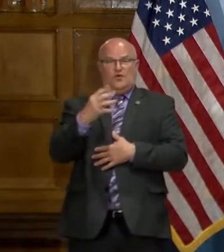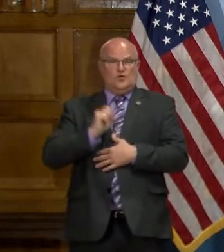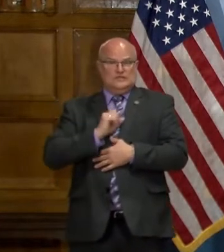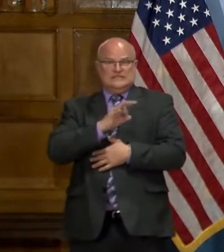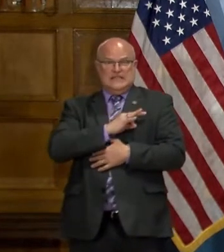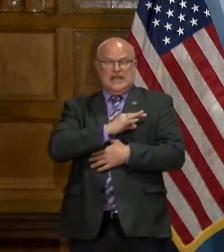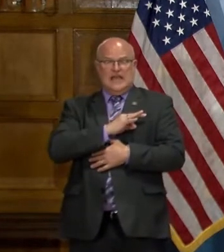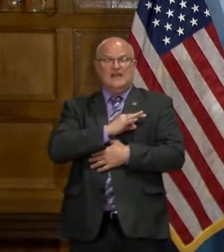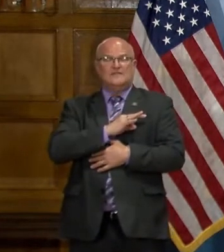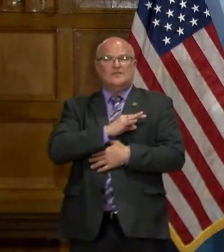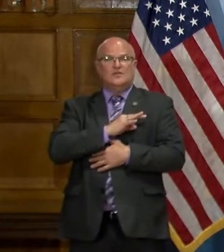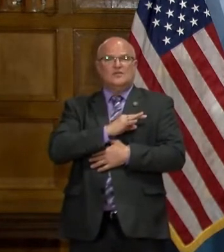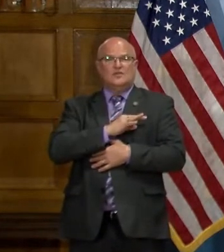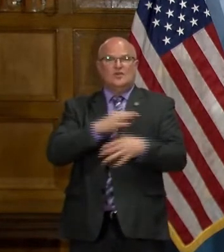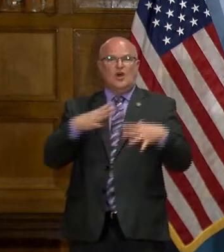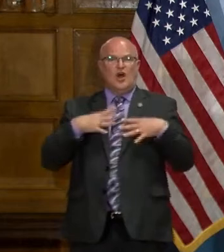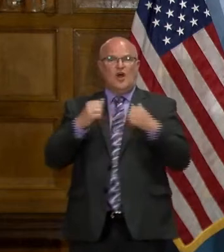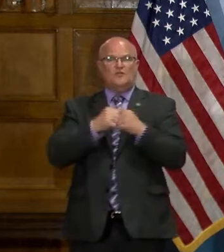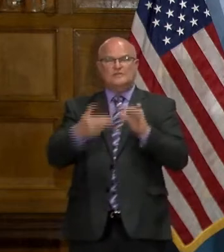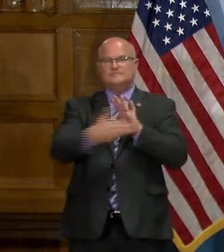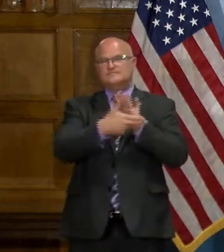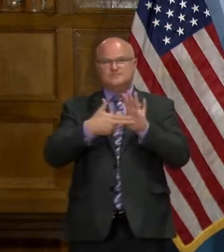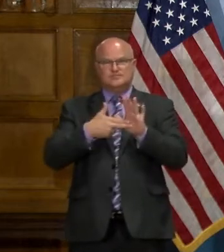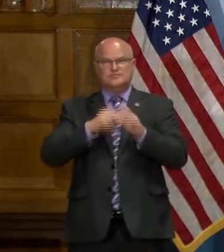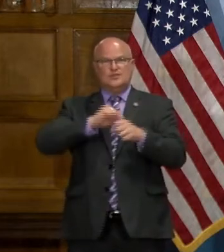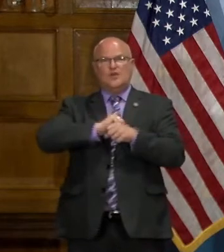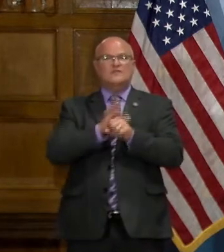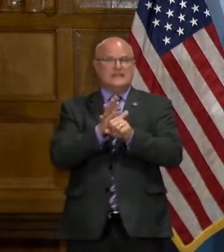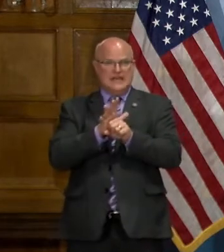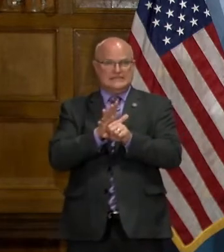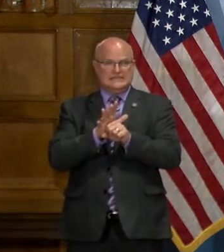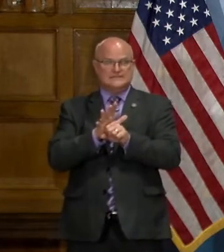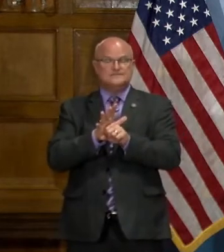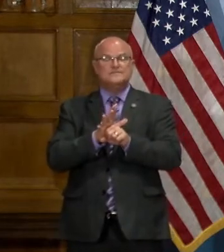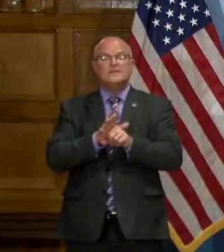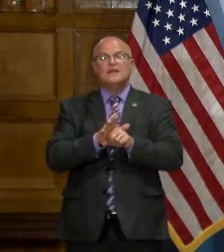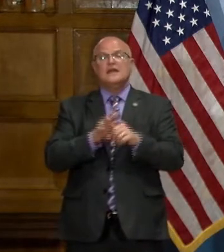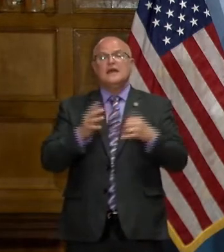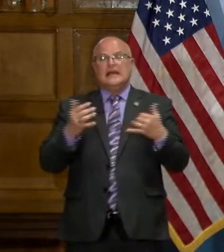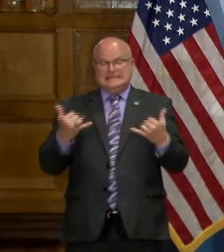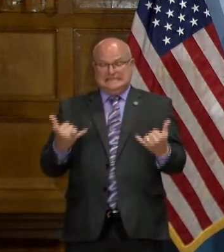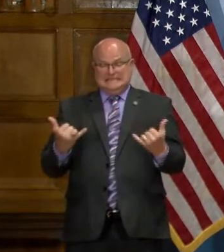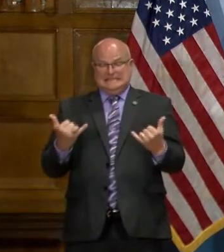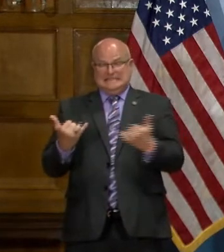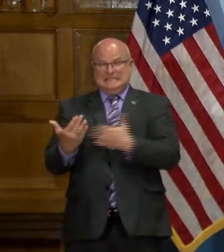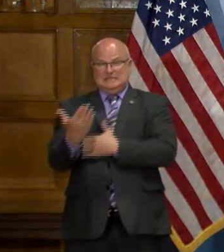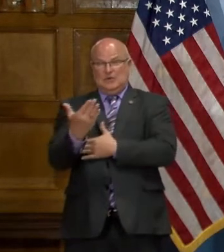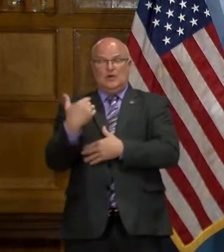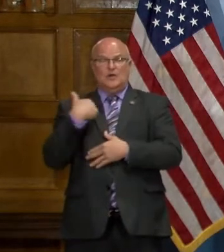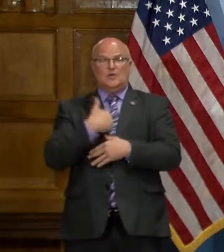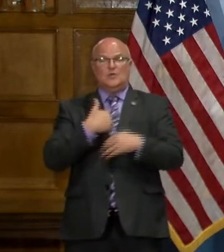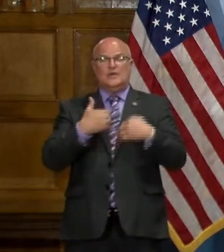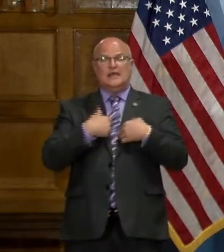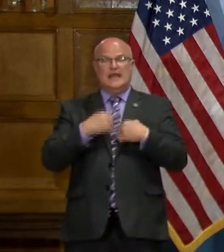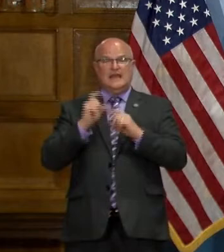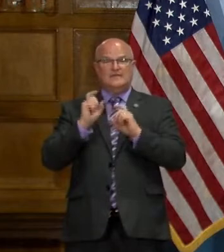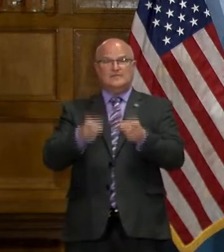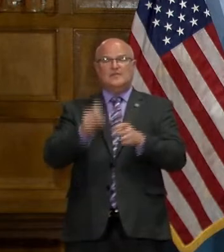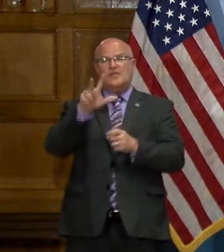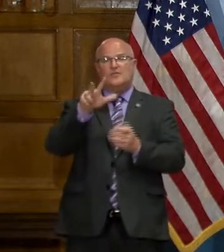currently out with diagnosed COVID-19. As of this morning, we have